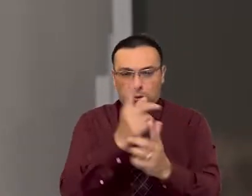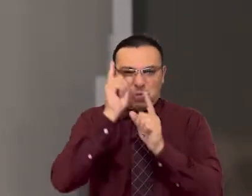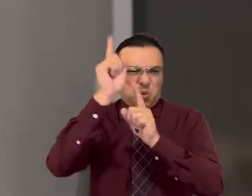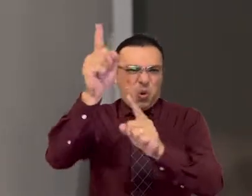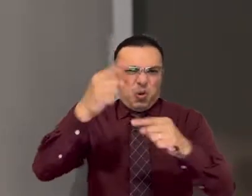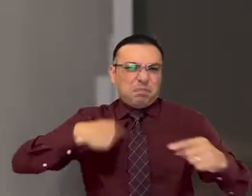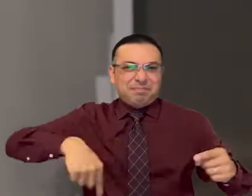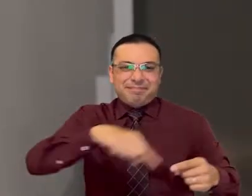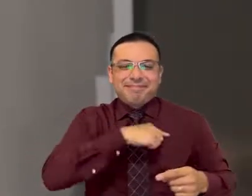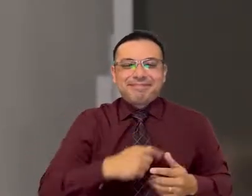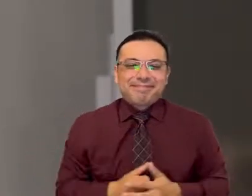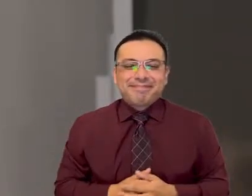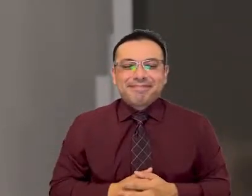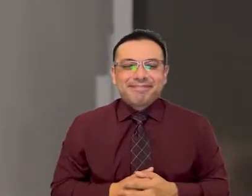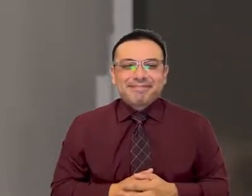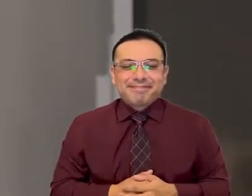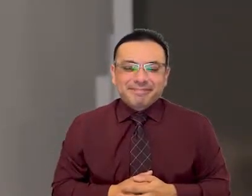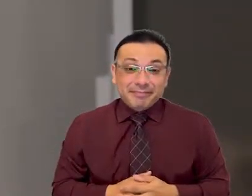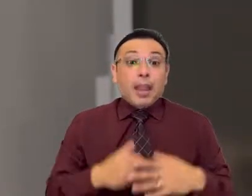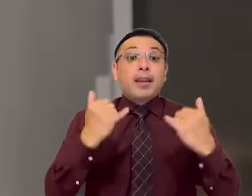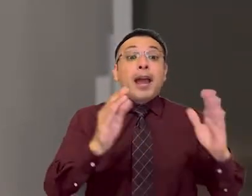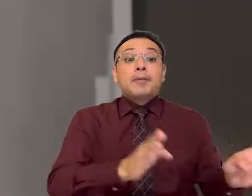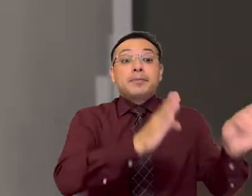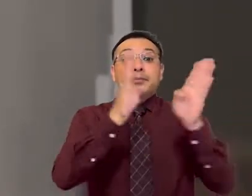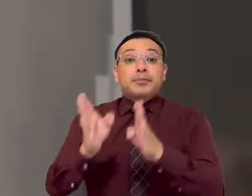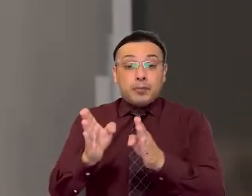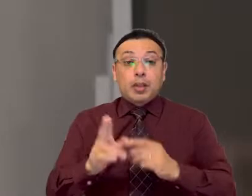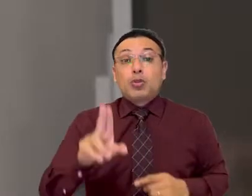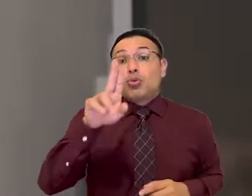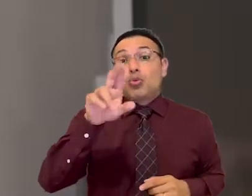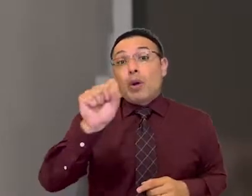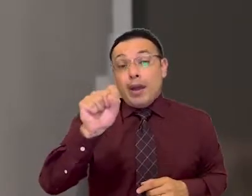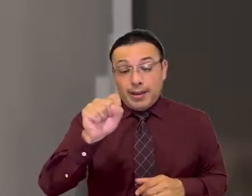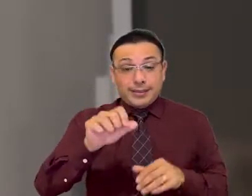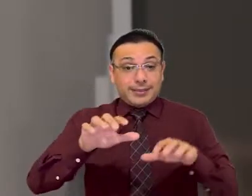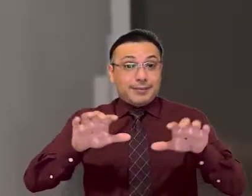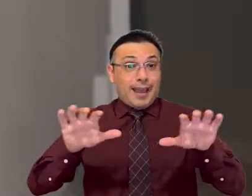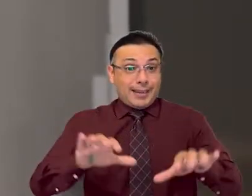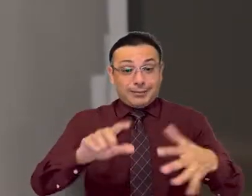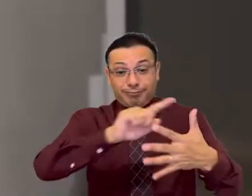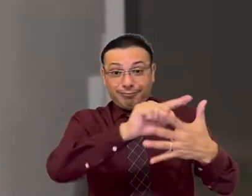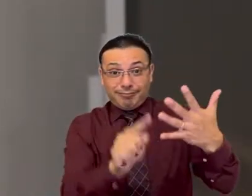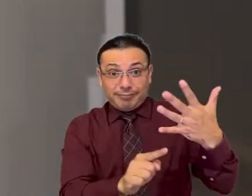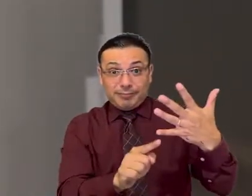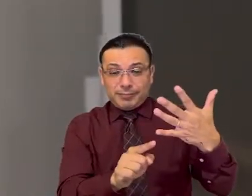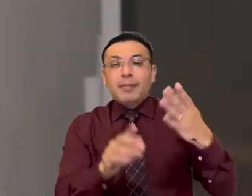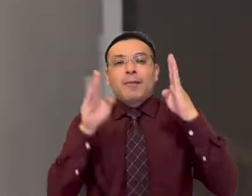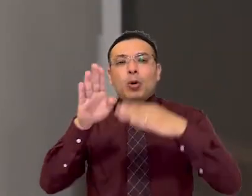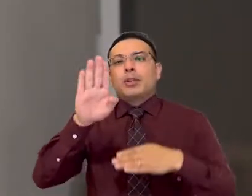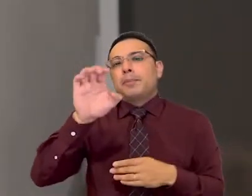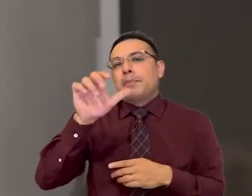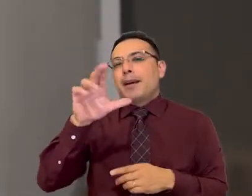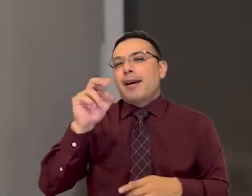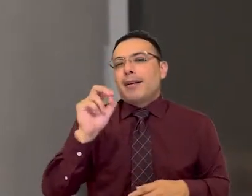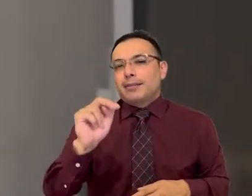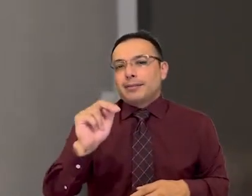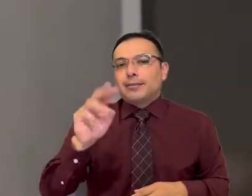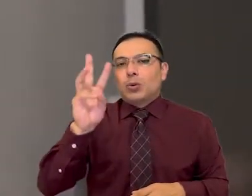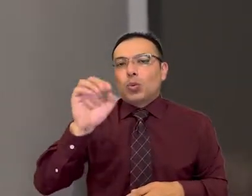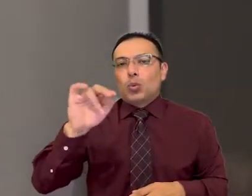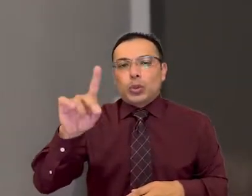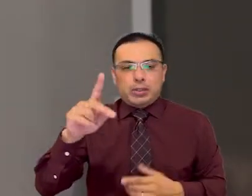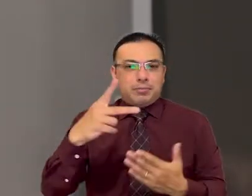All right, now drilling down on our US activities in the Beacon Wind project. So as I'm sure a number of you have